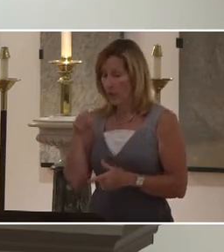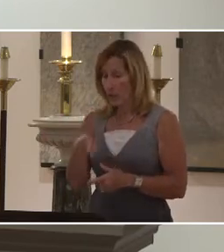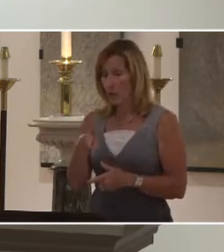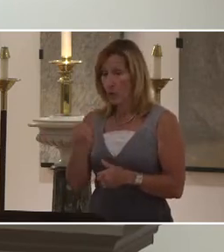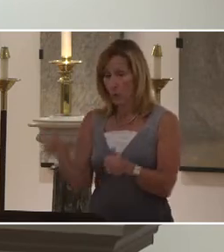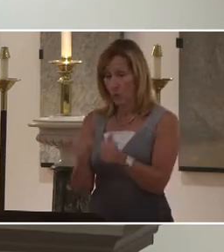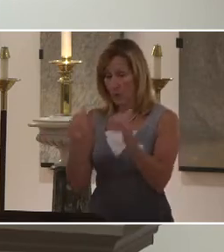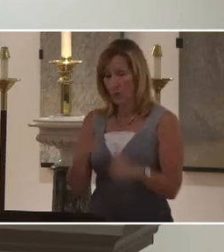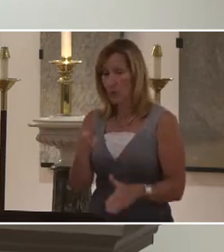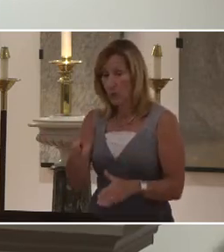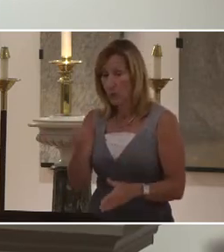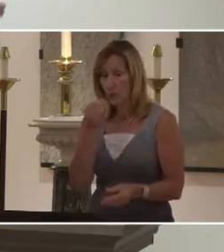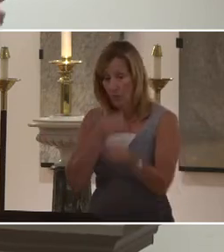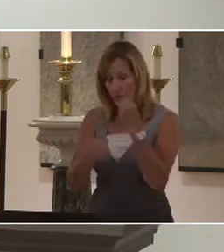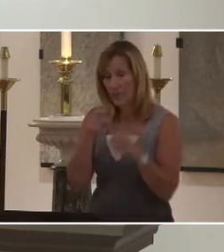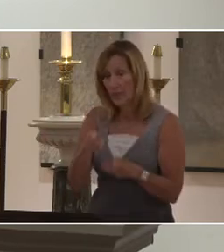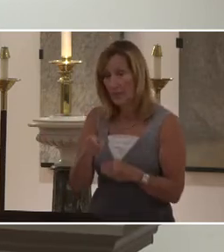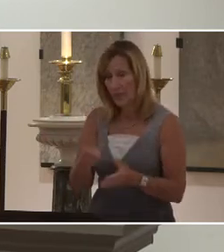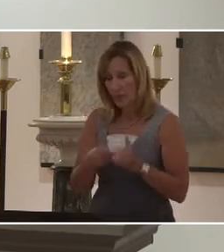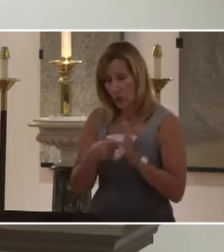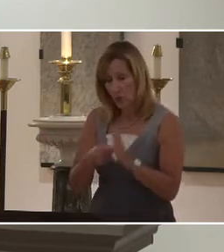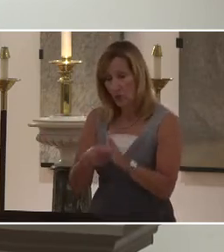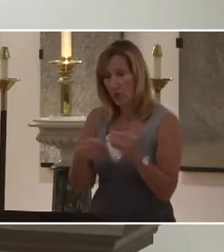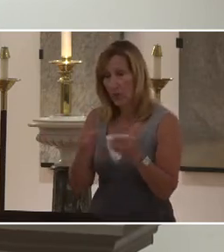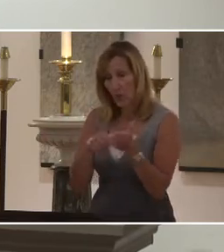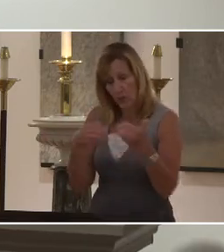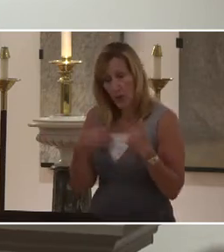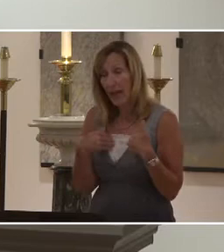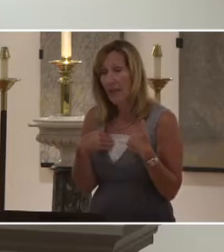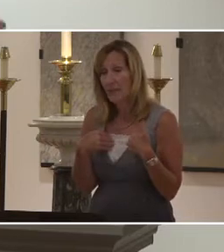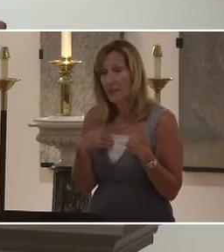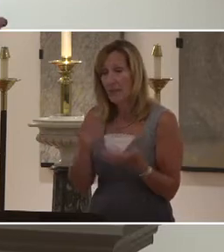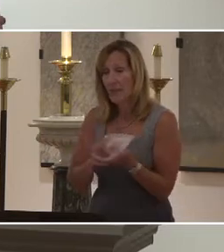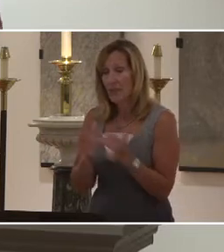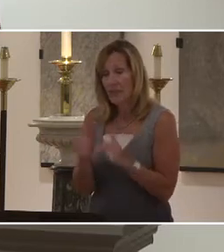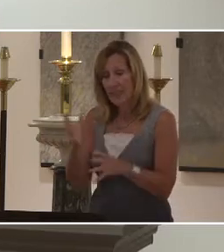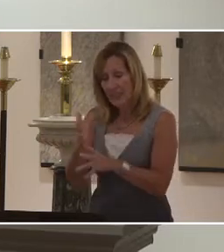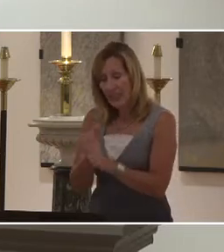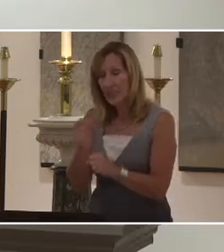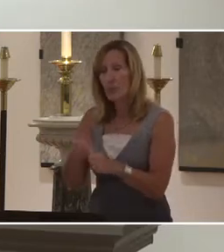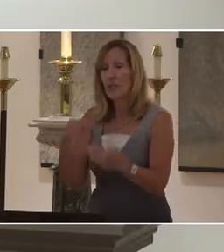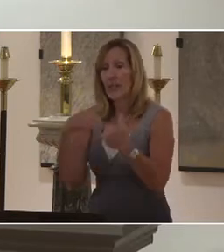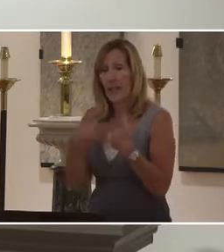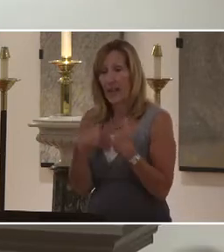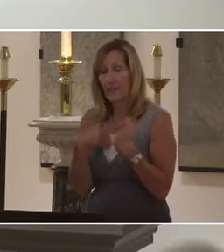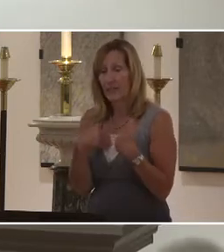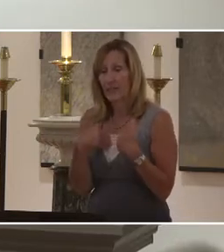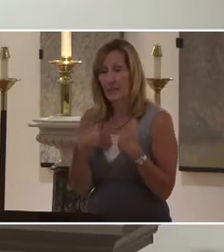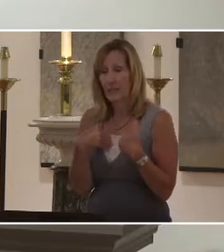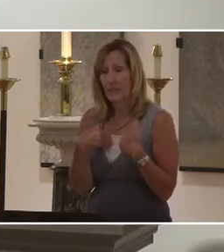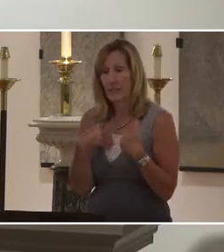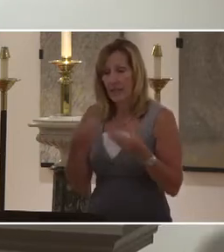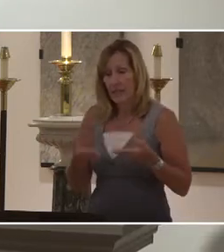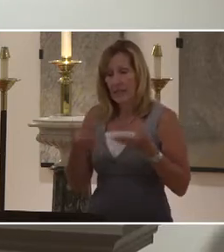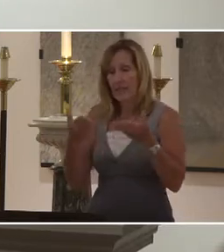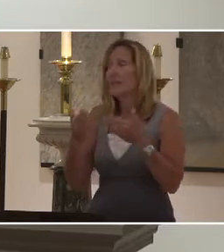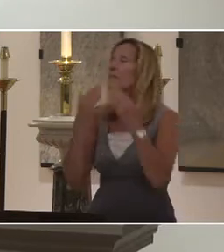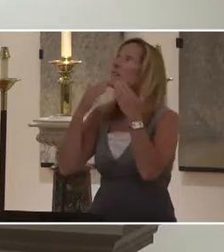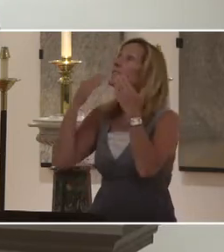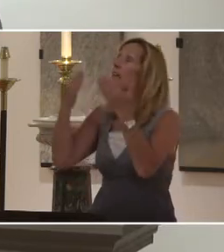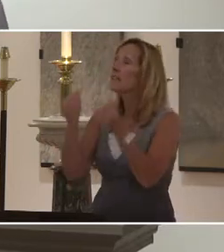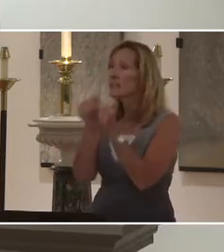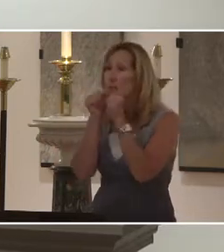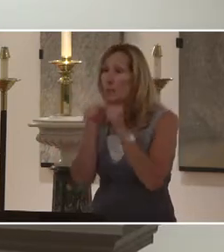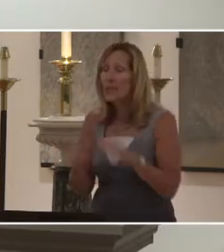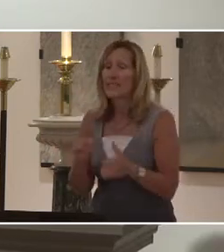them. Show me what you've got." Jesus takes what they have, he gives thanks, he